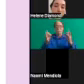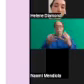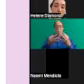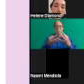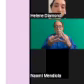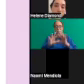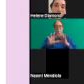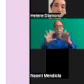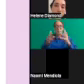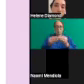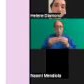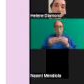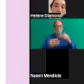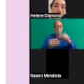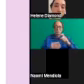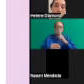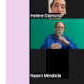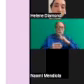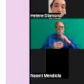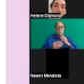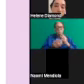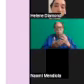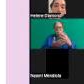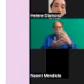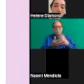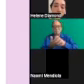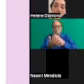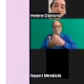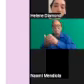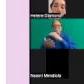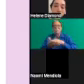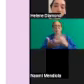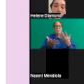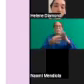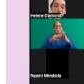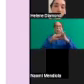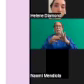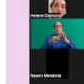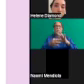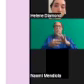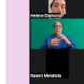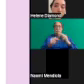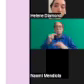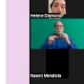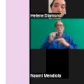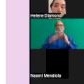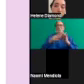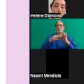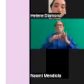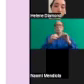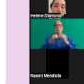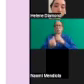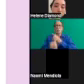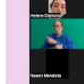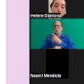cultivate these these uh, these relationships that you have with the patient and the family.